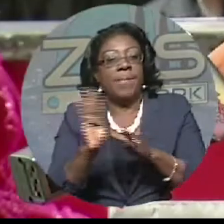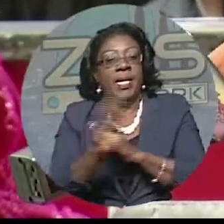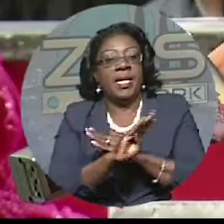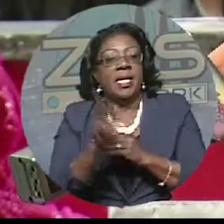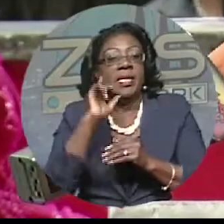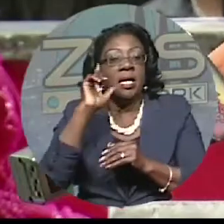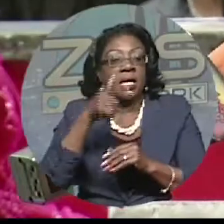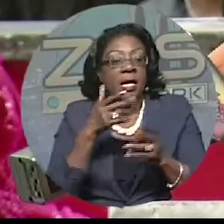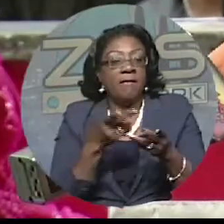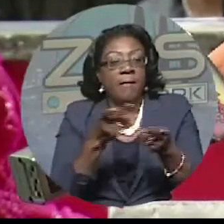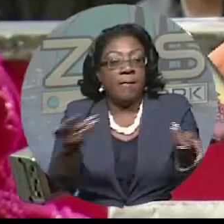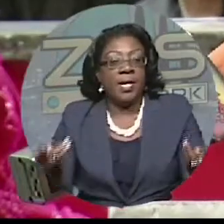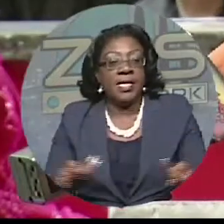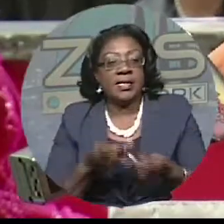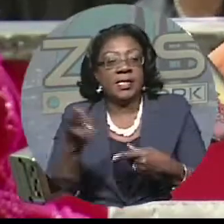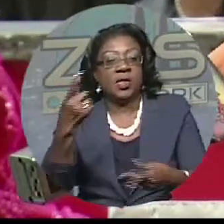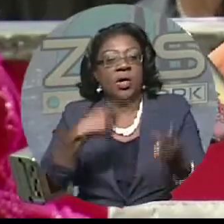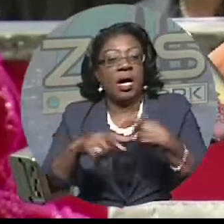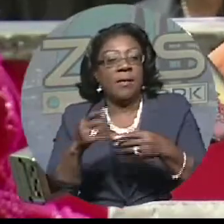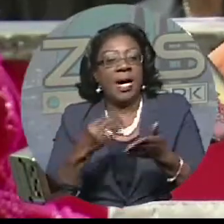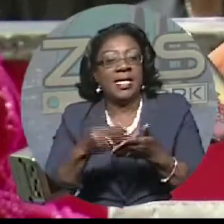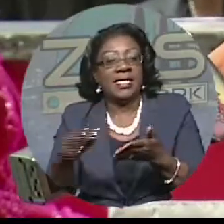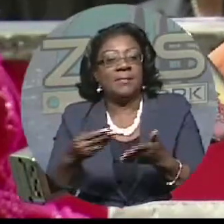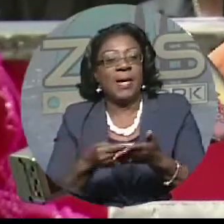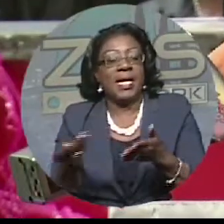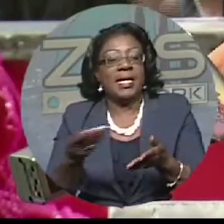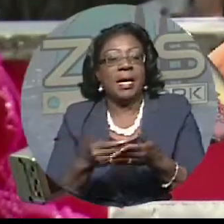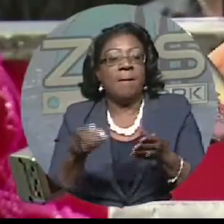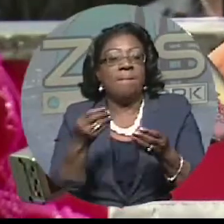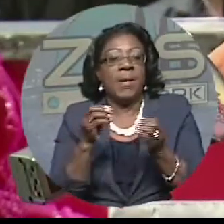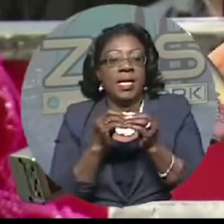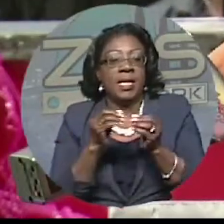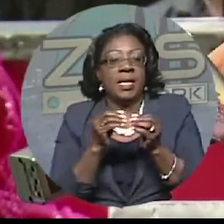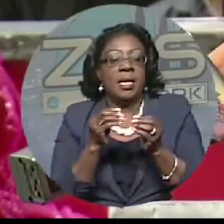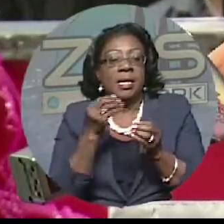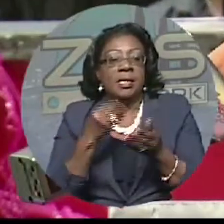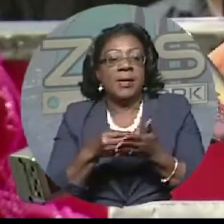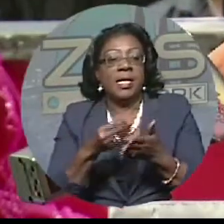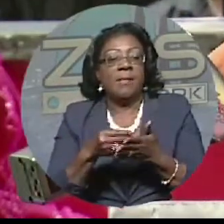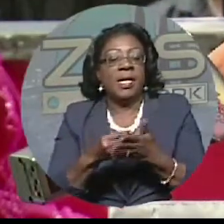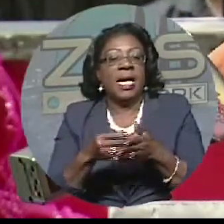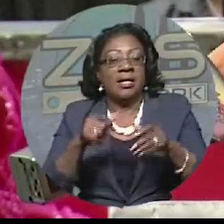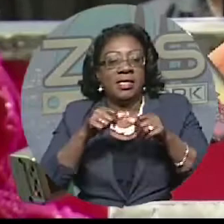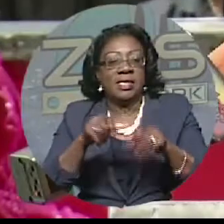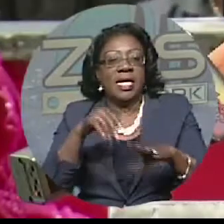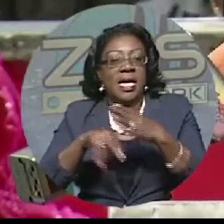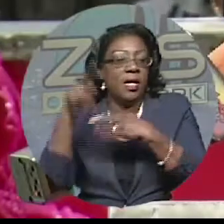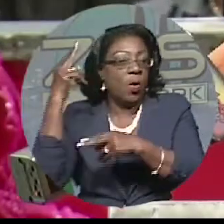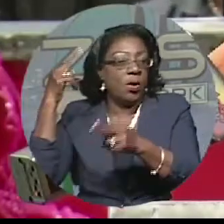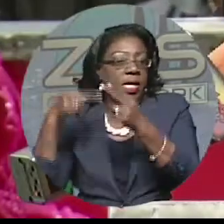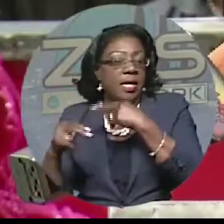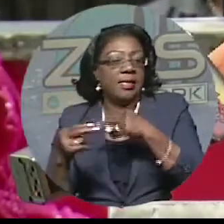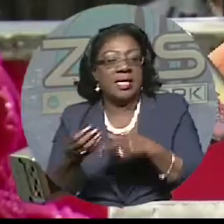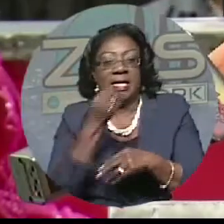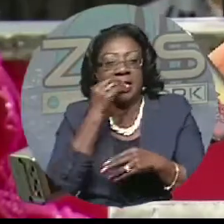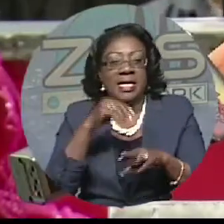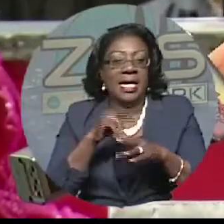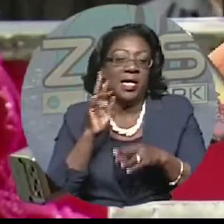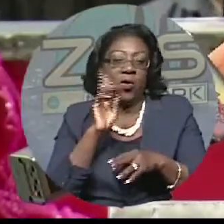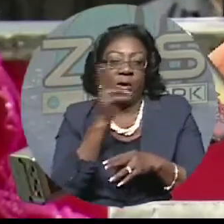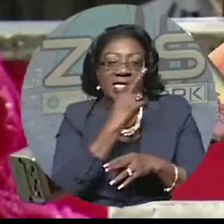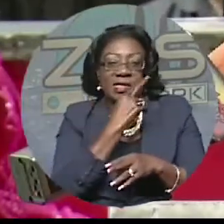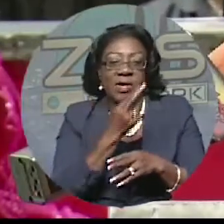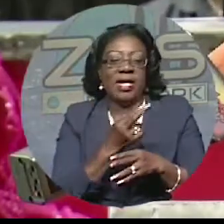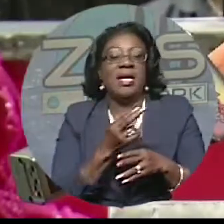and spend their money, to stay in your hotels, and to eat at your restaurants. And I know that this will be a tremendous boost for the economy of